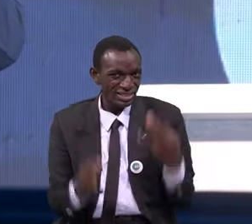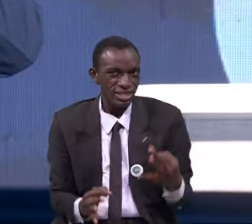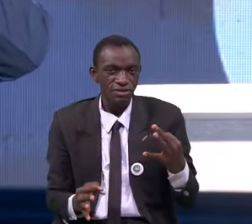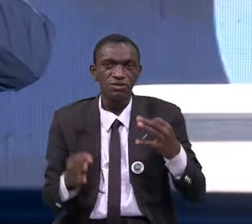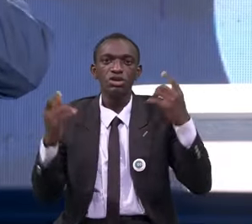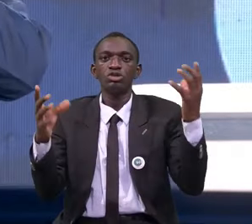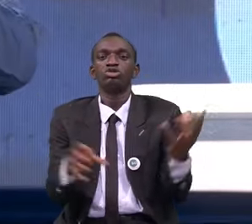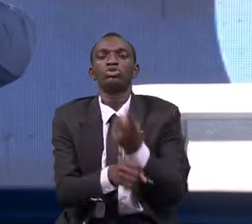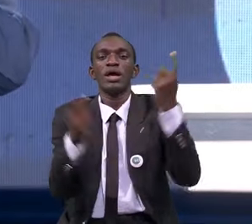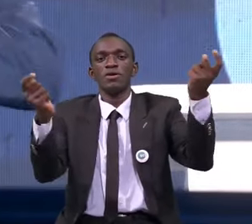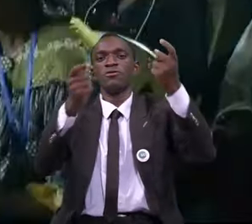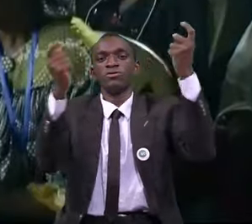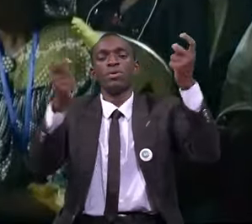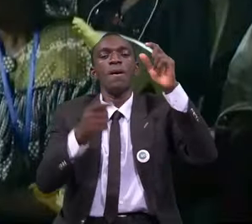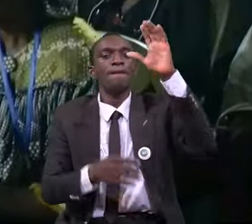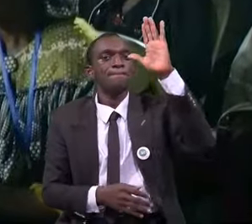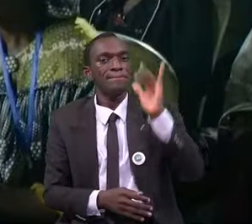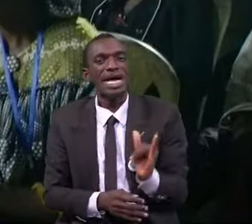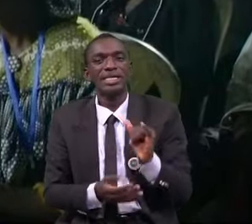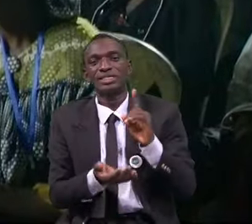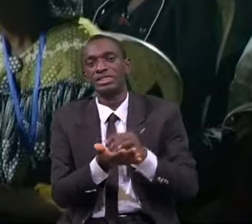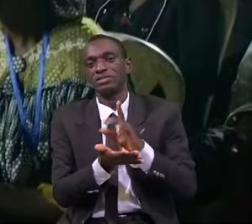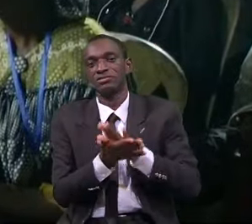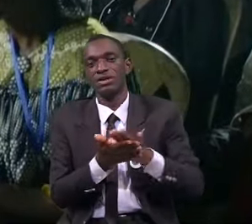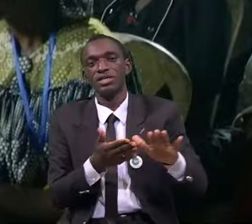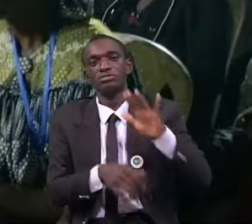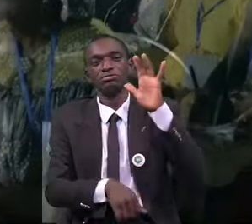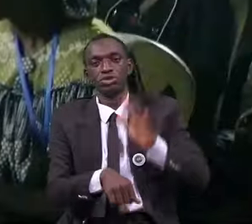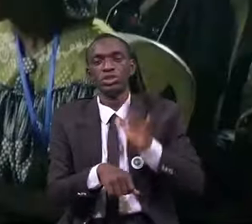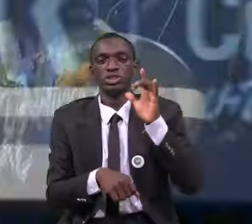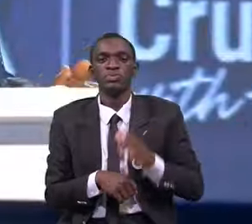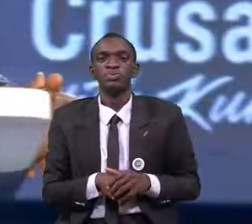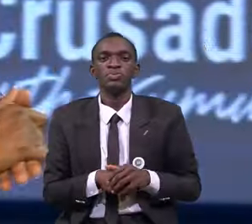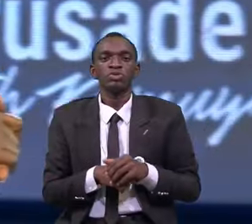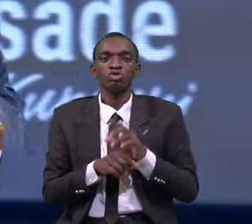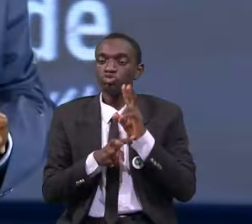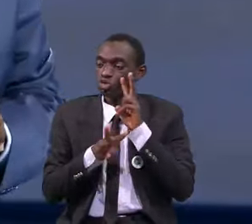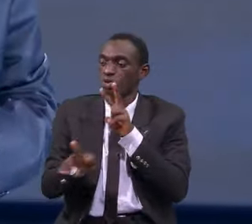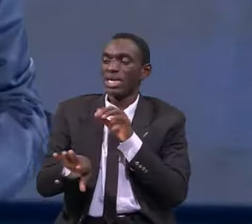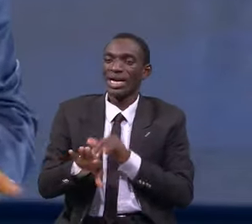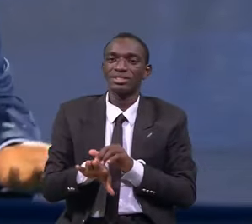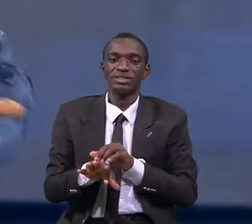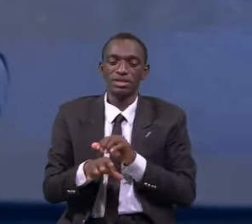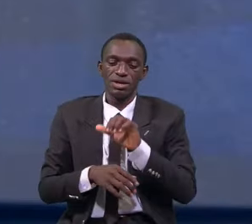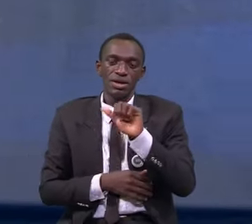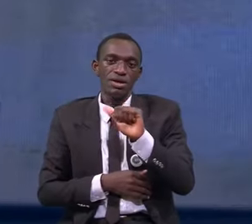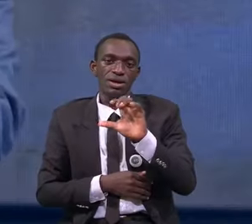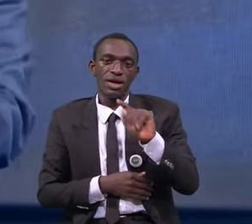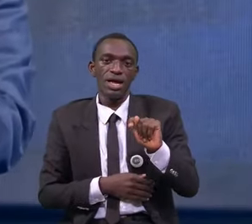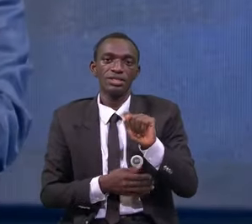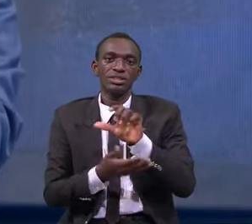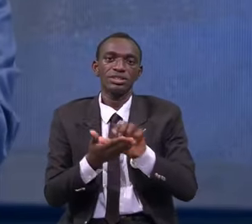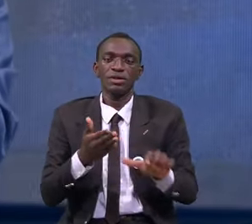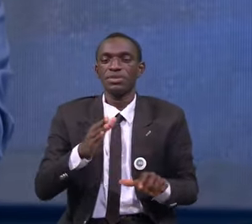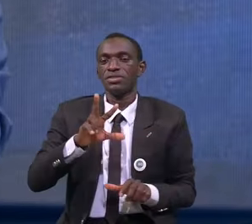by the divine touch. Look at Acts chapter 3. We're looking at